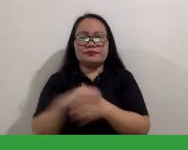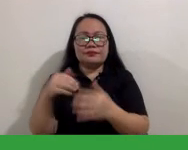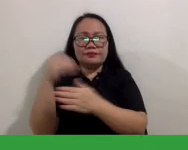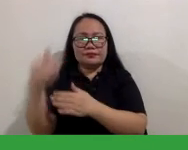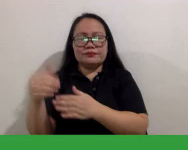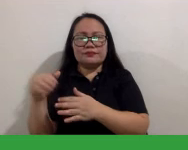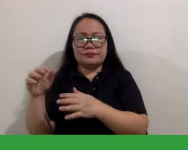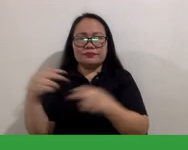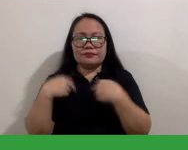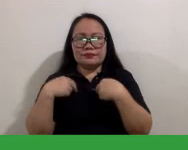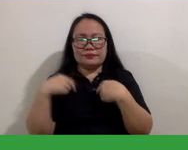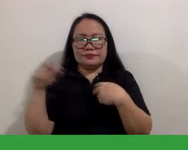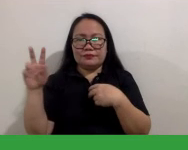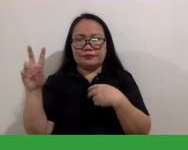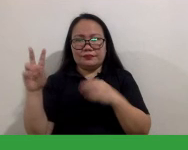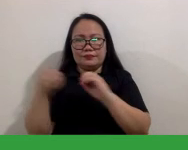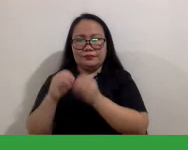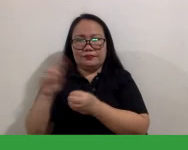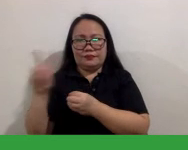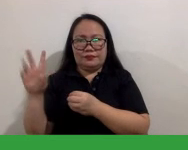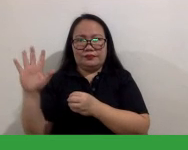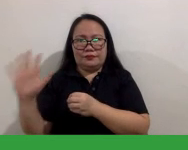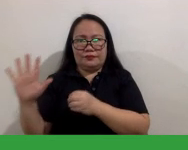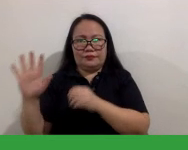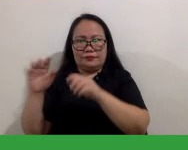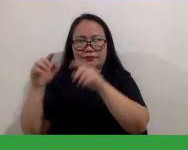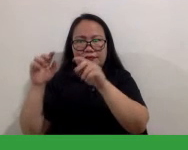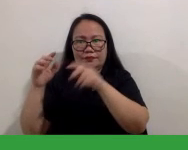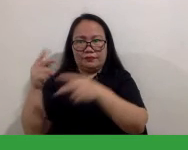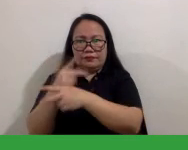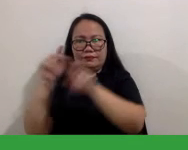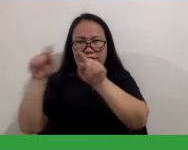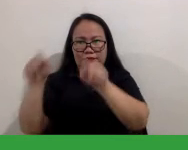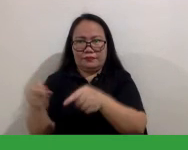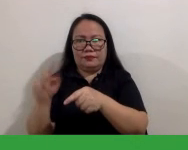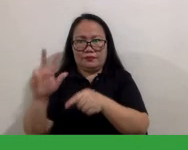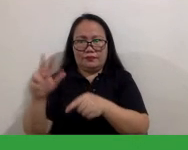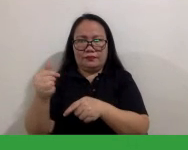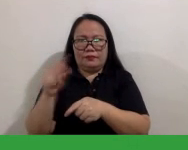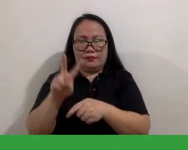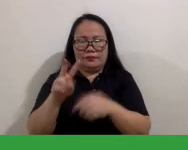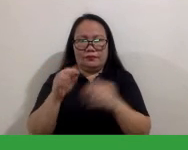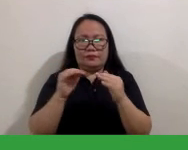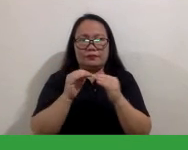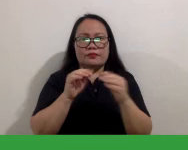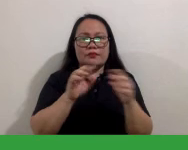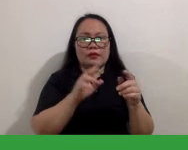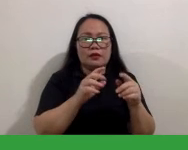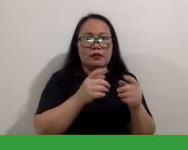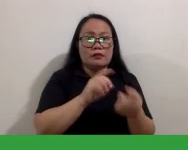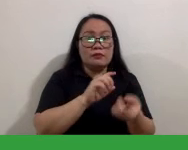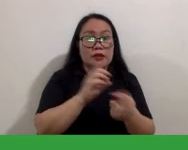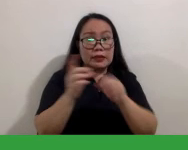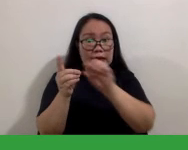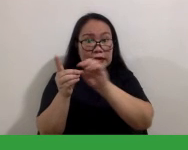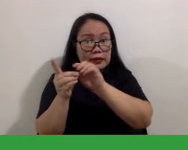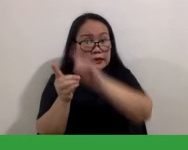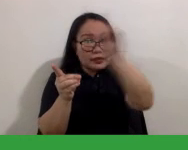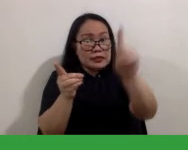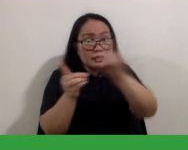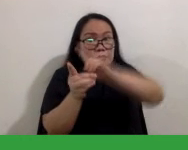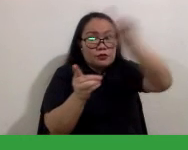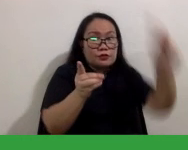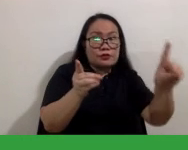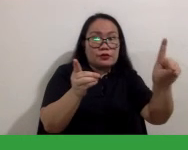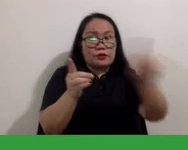plus 15. Next, I have 5 times the quantity of 3 plus 2. So, is equal to, gagawin